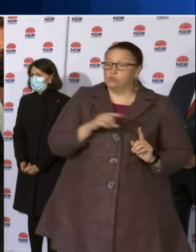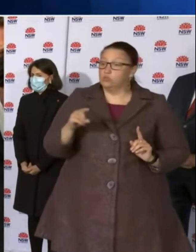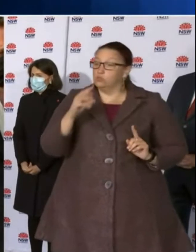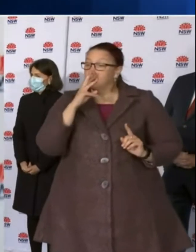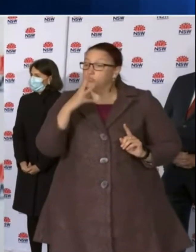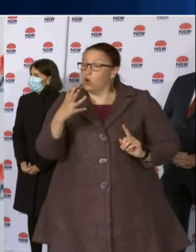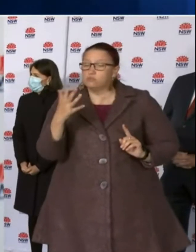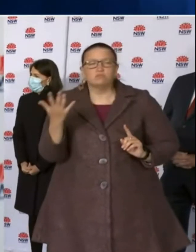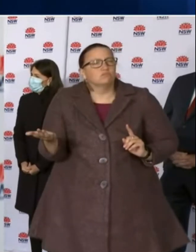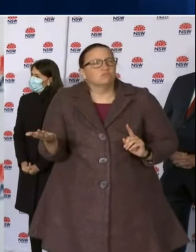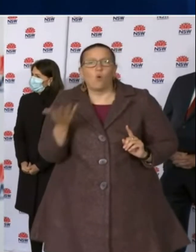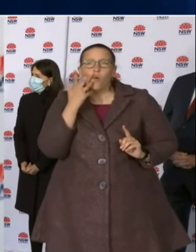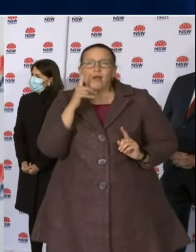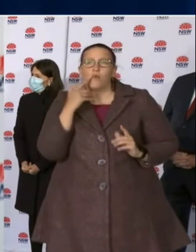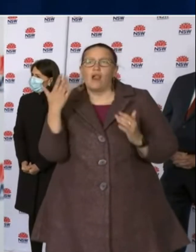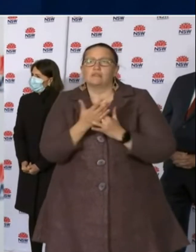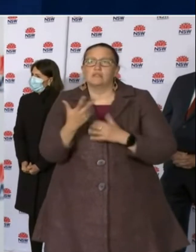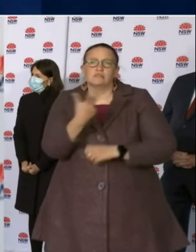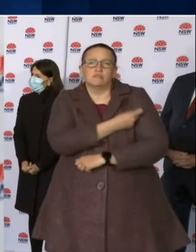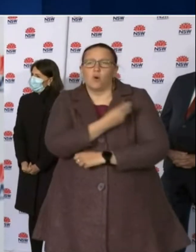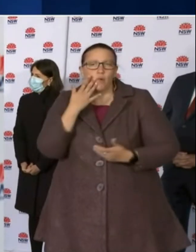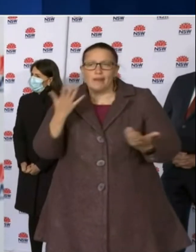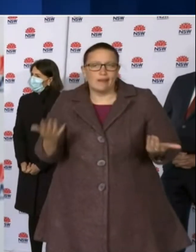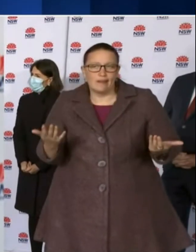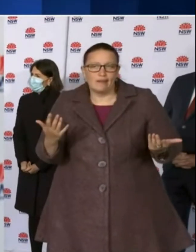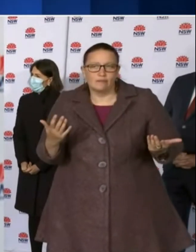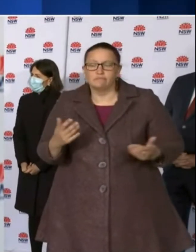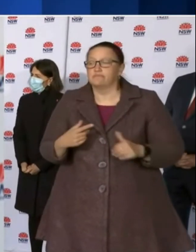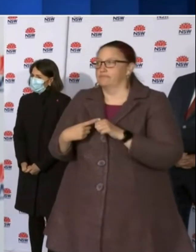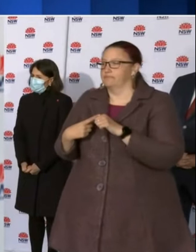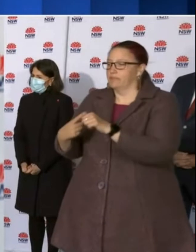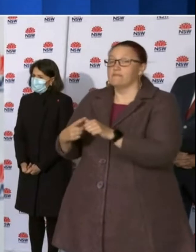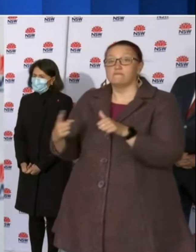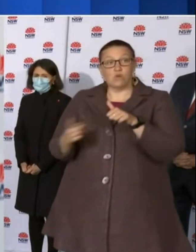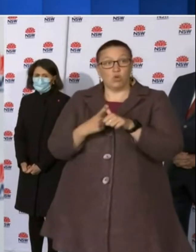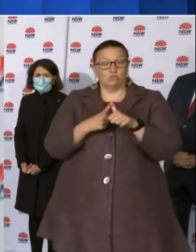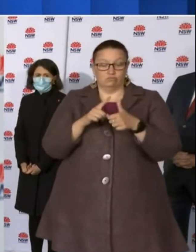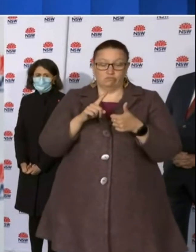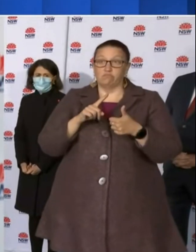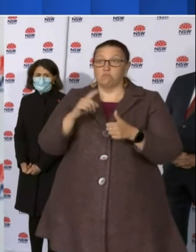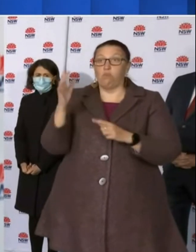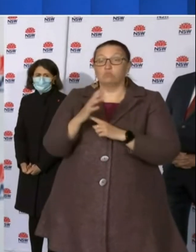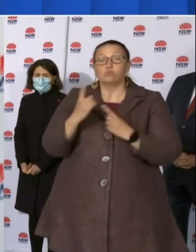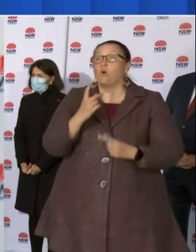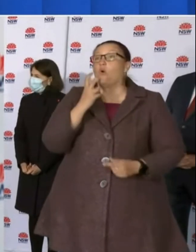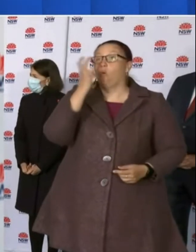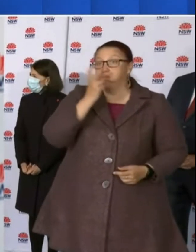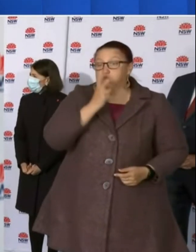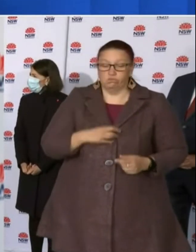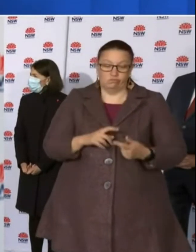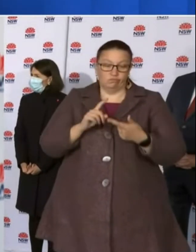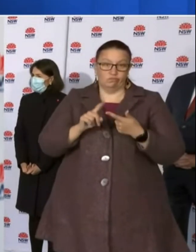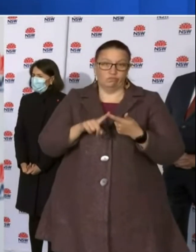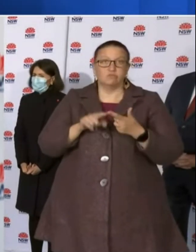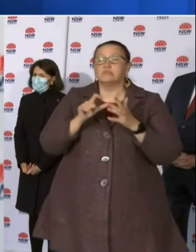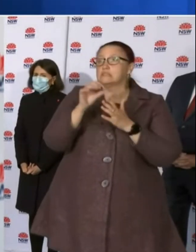still prioritise by age and underlying conditions. Obviously, when there is no vaccine supply constraints, that will be a different thing, where